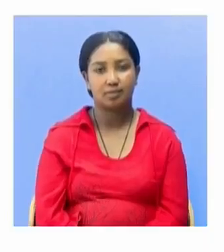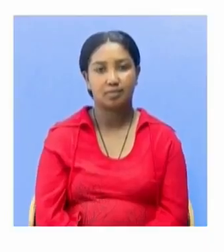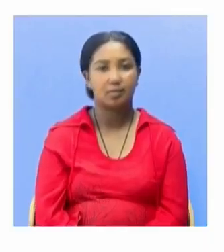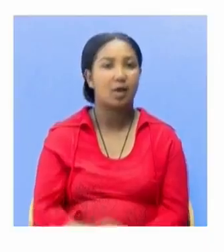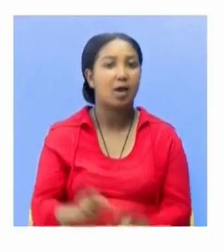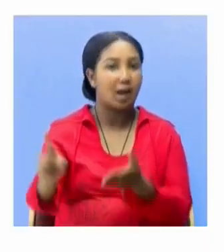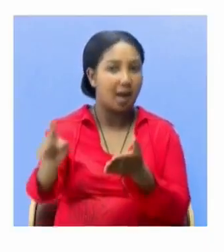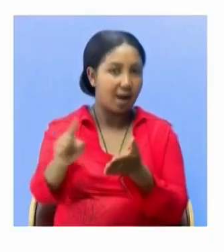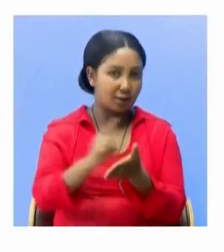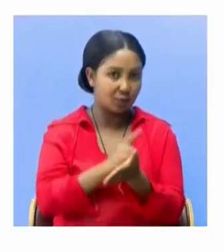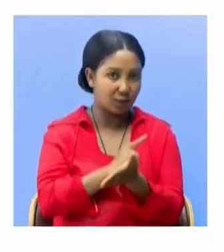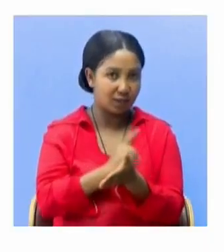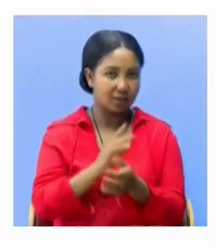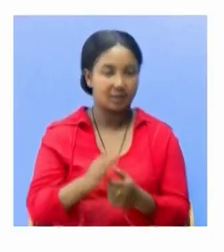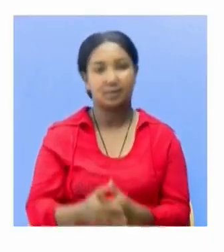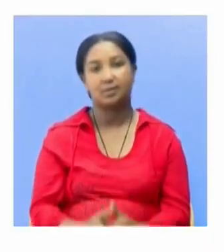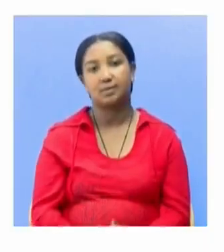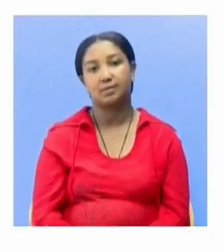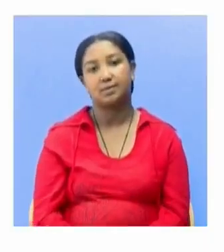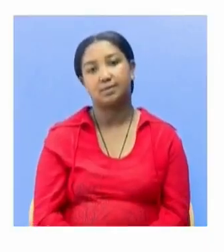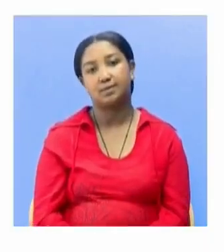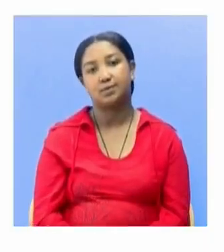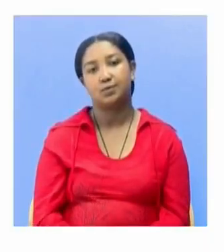last week.